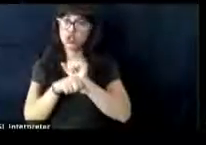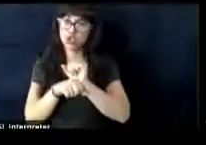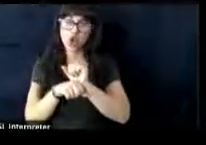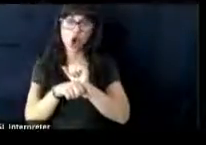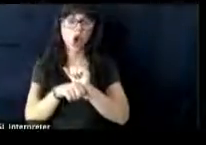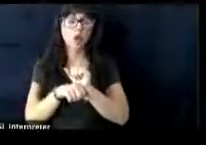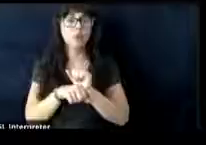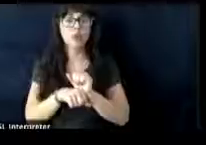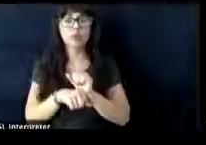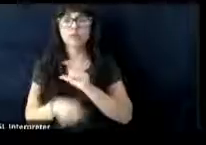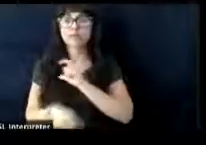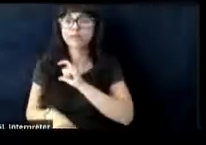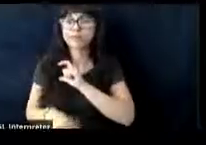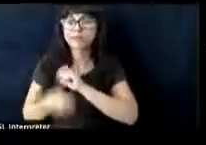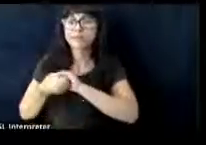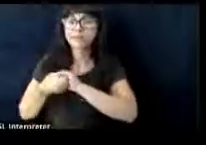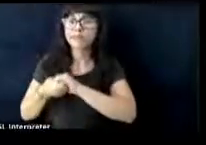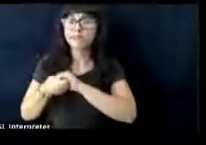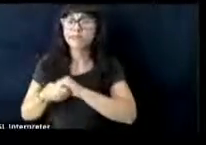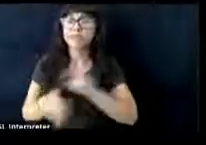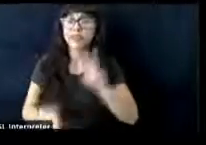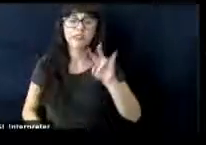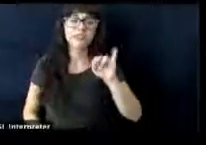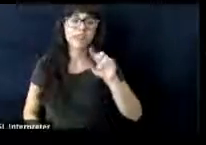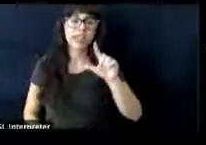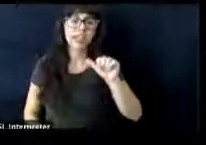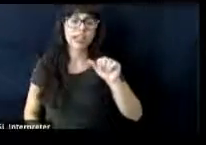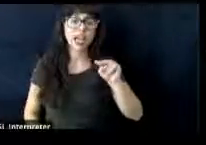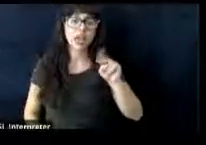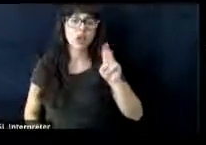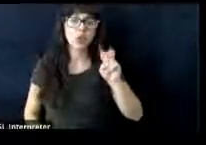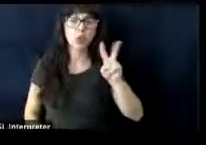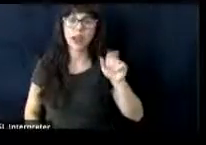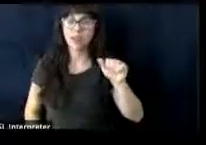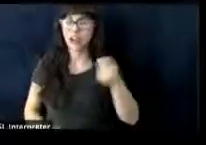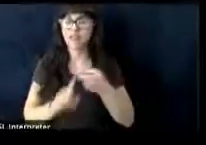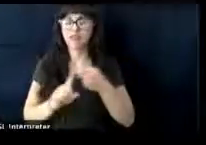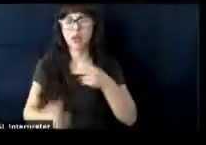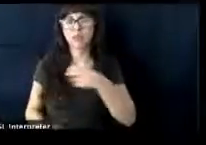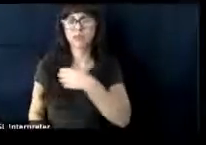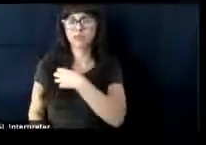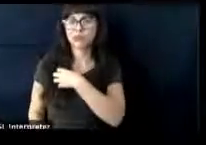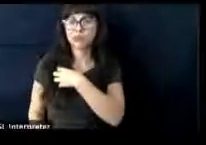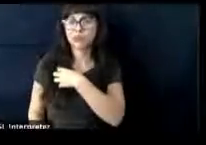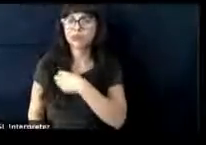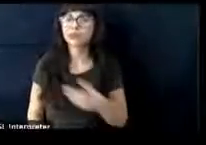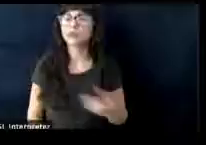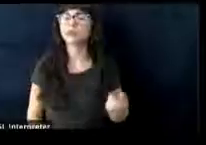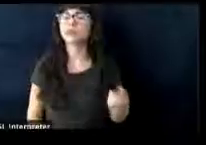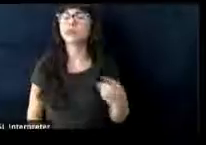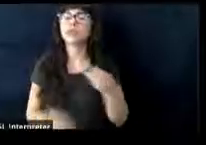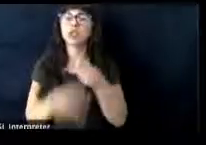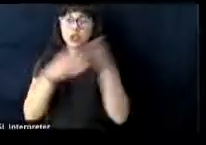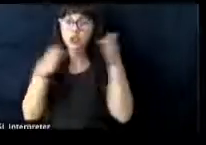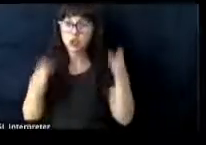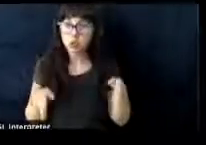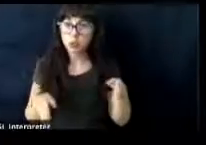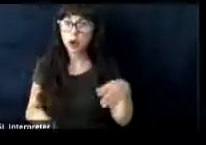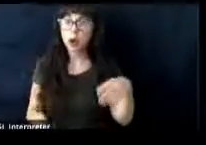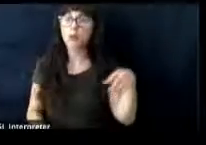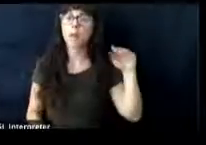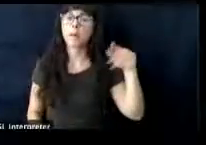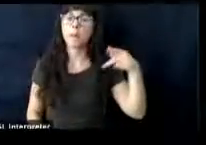Sheriff Villanueva from the LA County Sheriff's Department, with our supervisor, Catherine Parker,